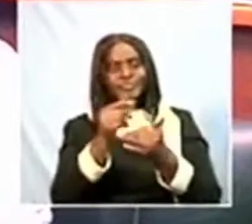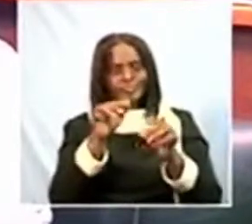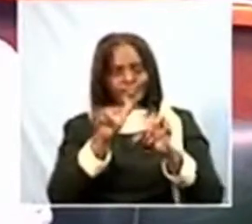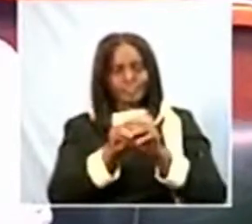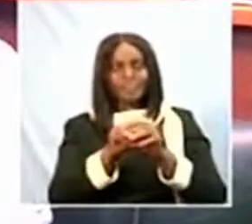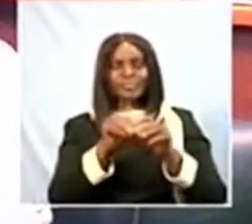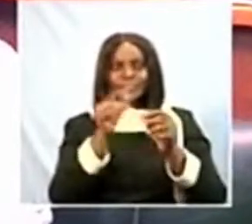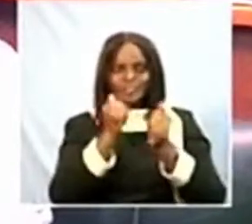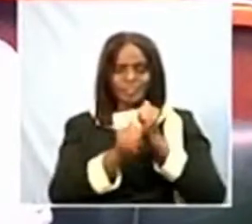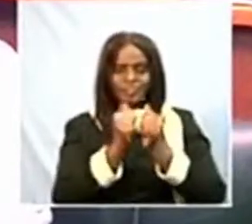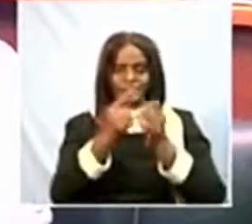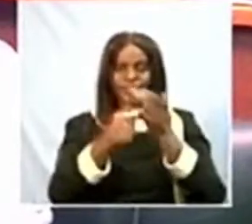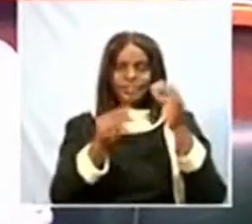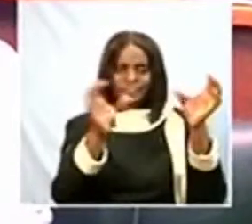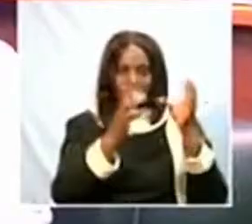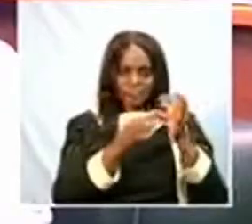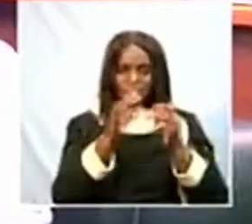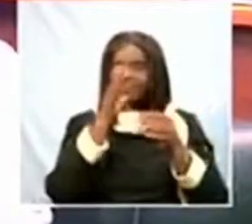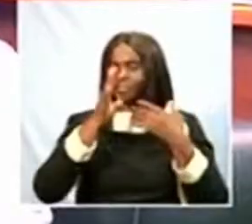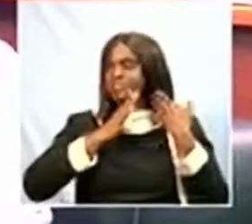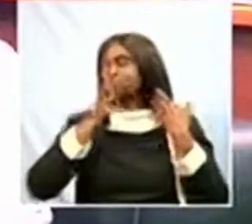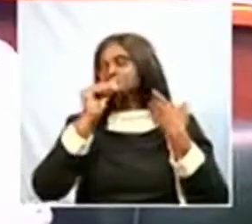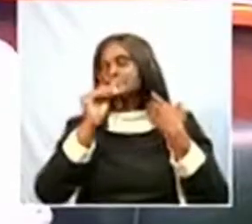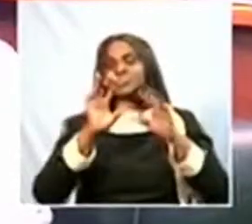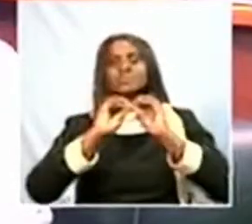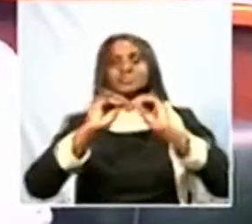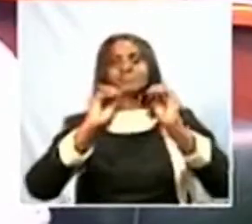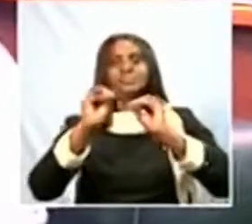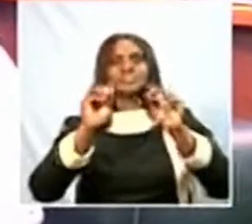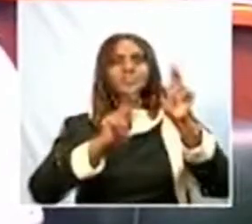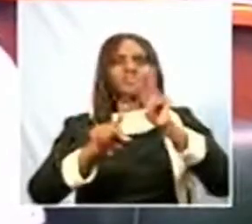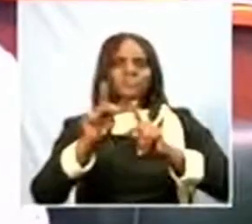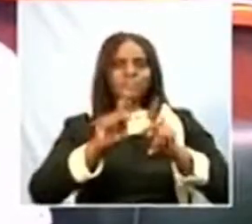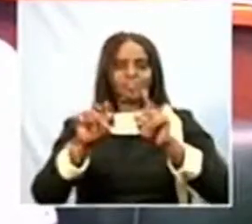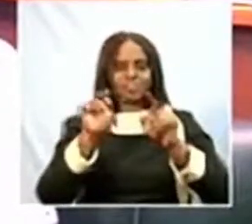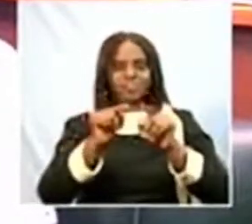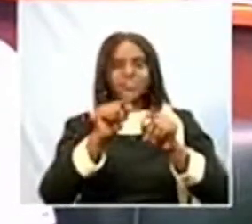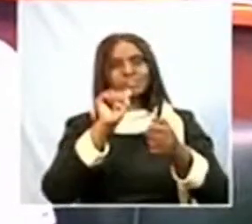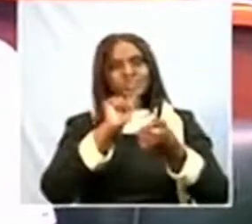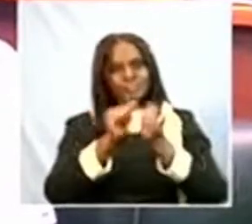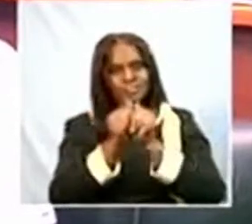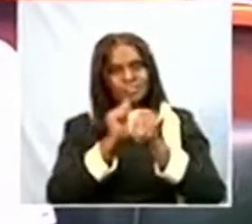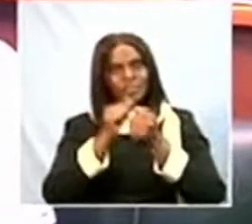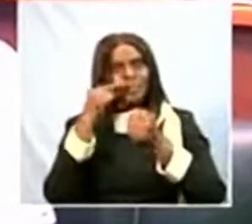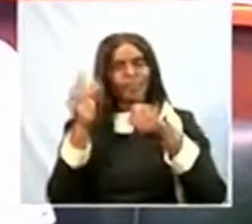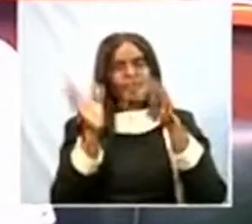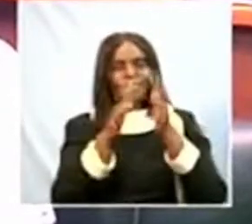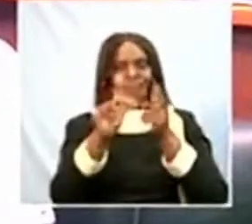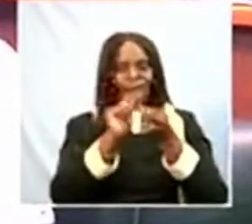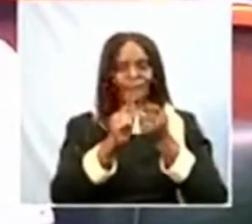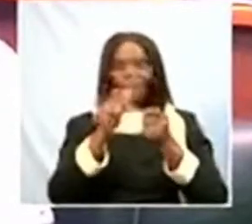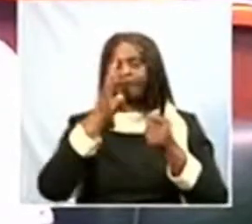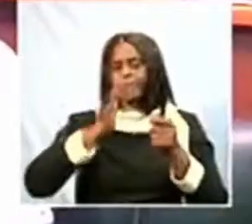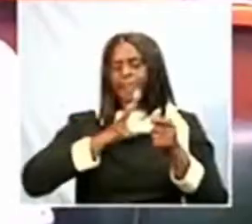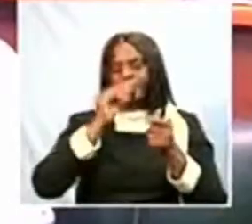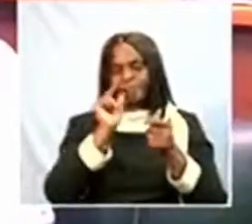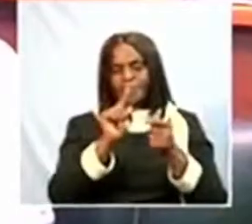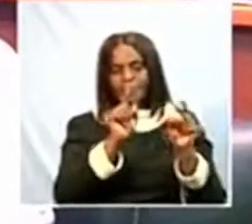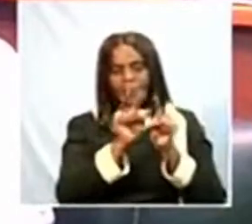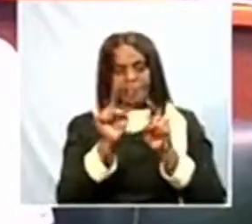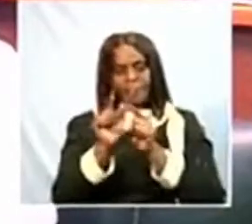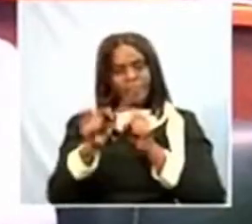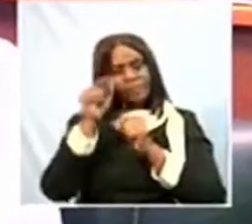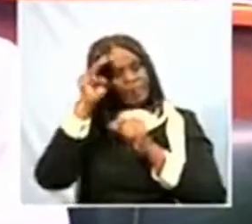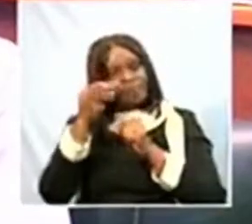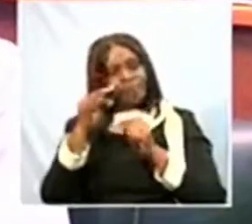will be going in our communities, Madam Speaker, to sensitize our communities on the effects of climate change. Madam Speaker, also the Ministry